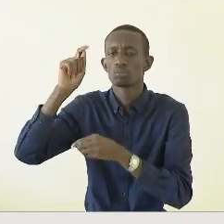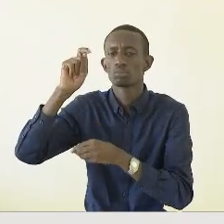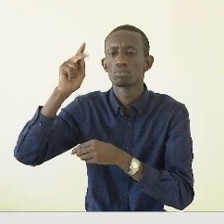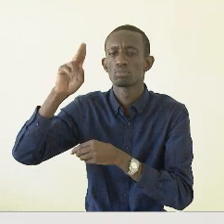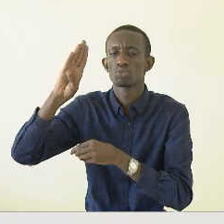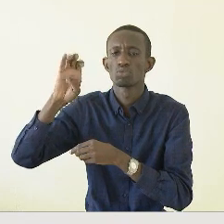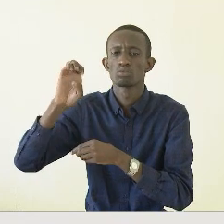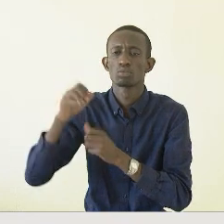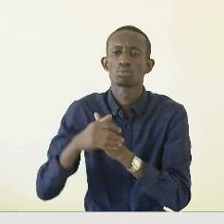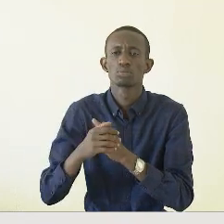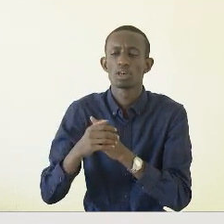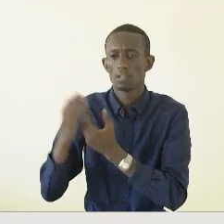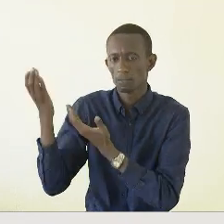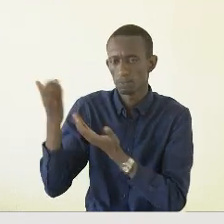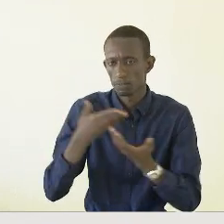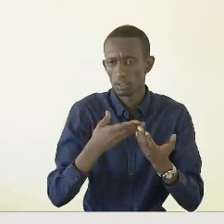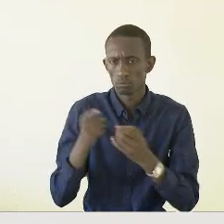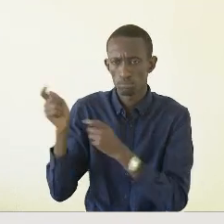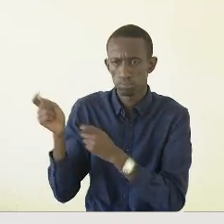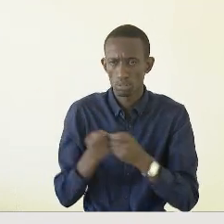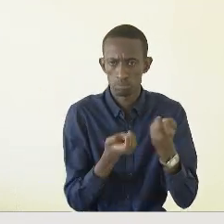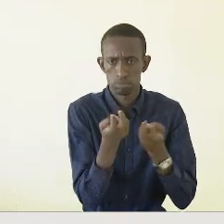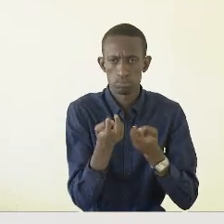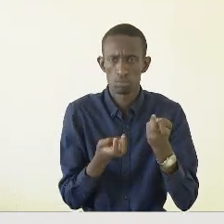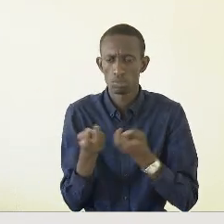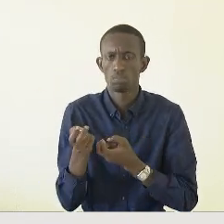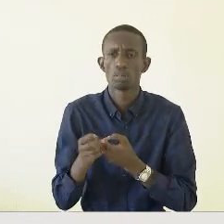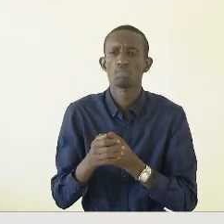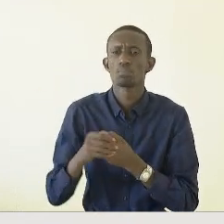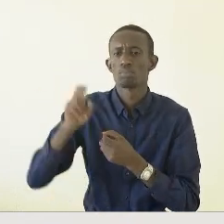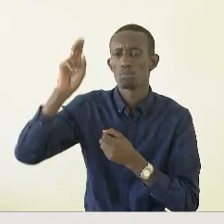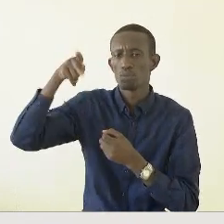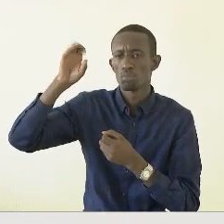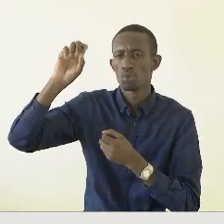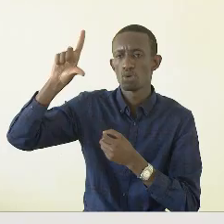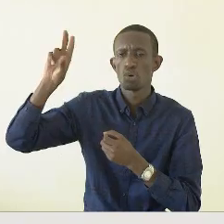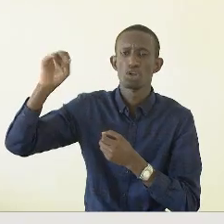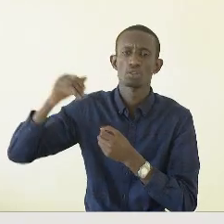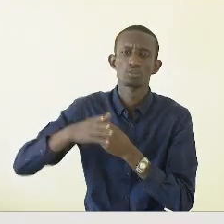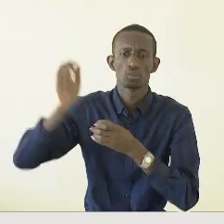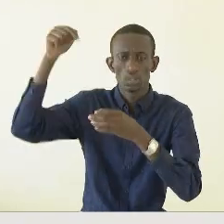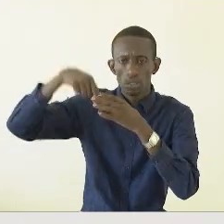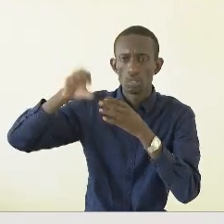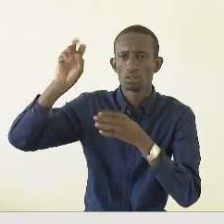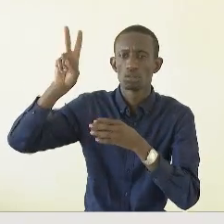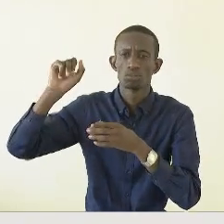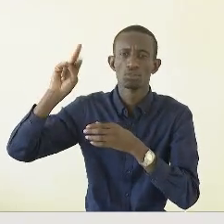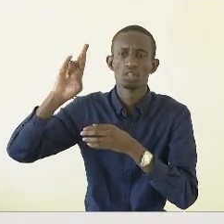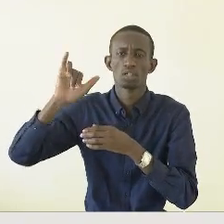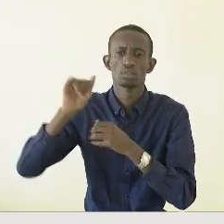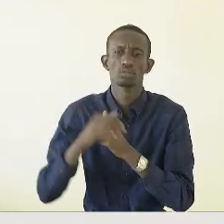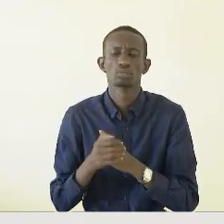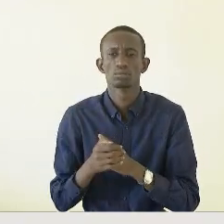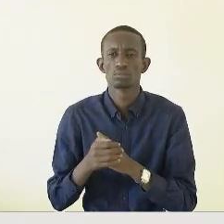pollen grains to the ovary. And then the stigma has the sticky substance for receiving pollen grains